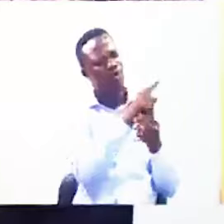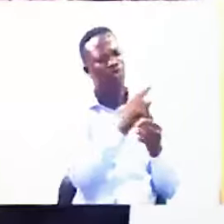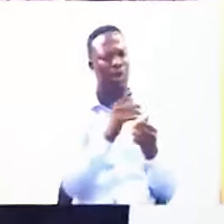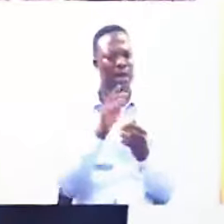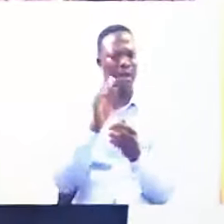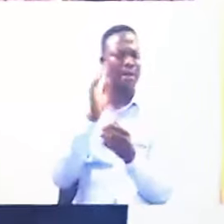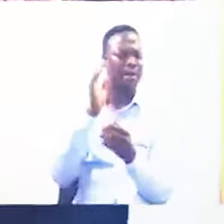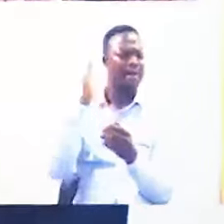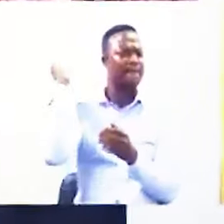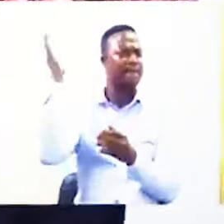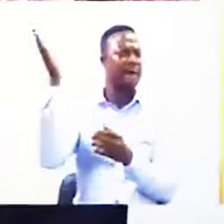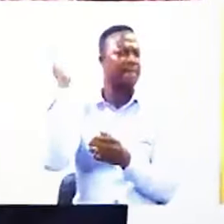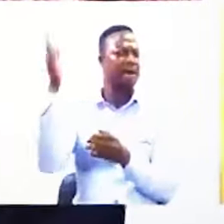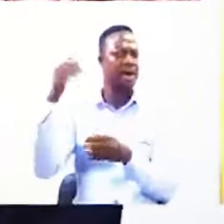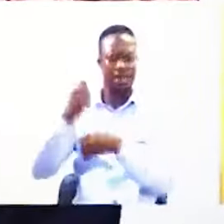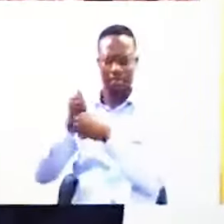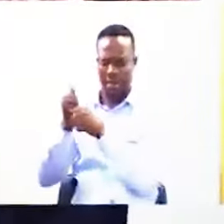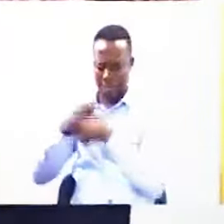the